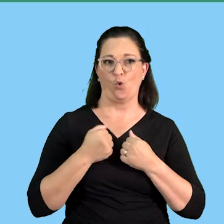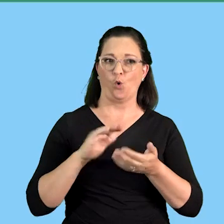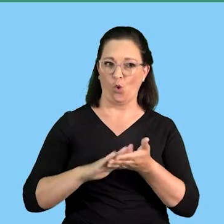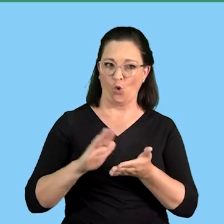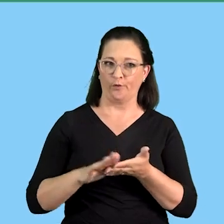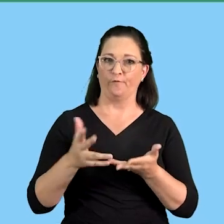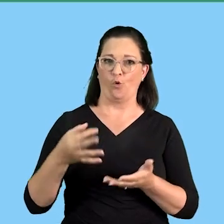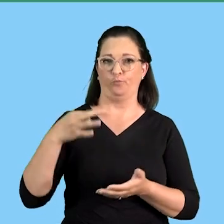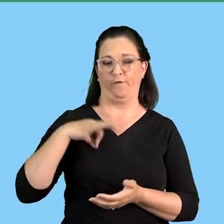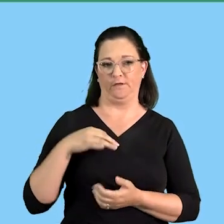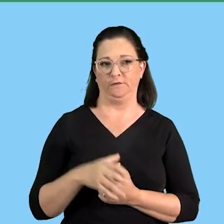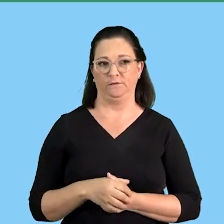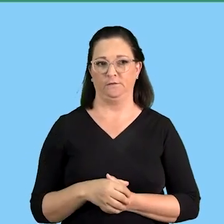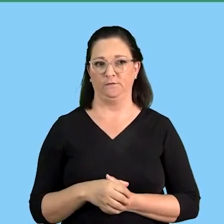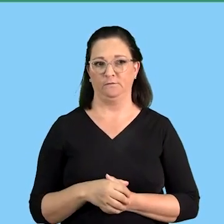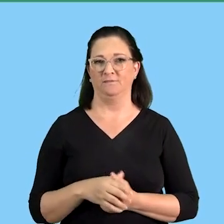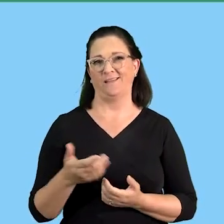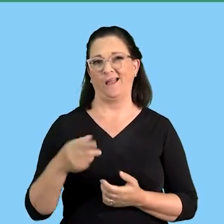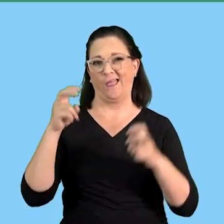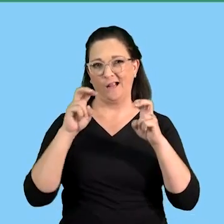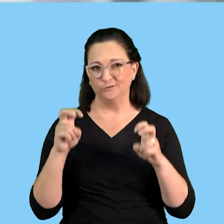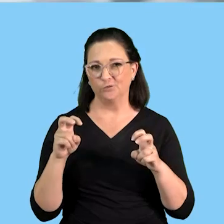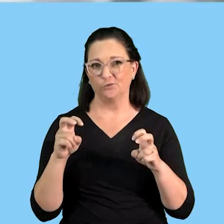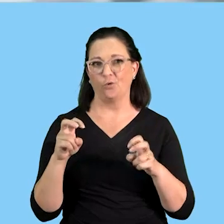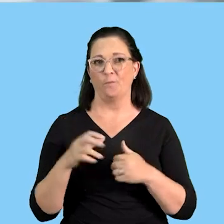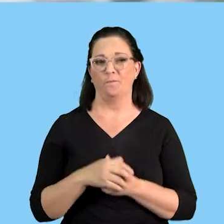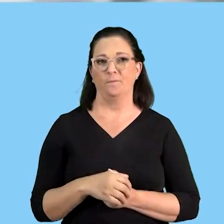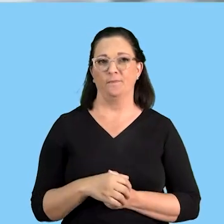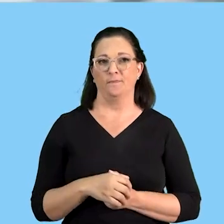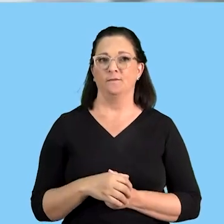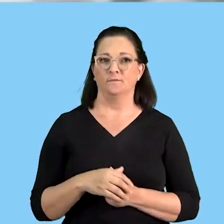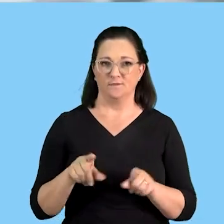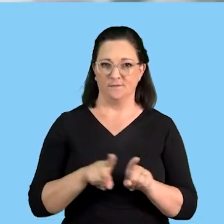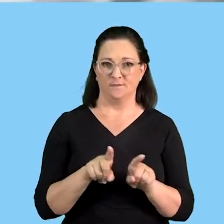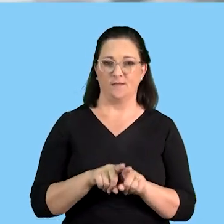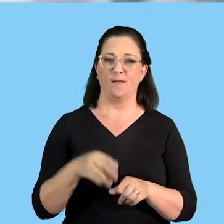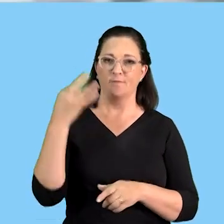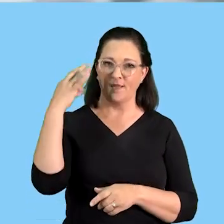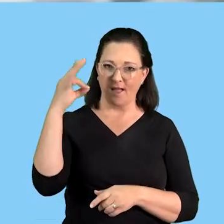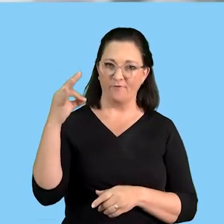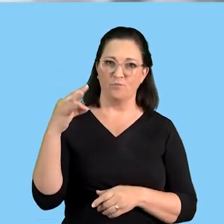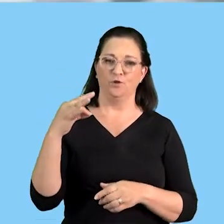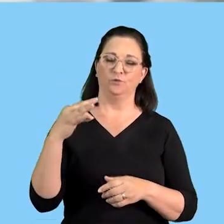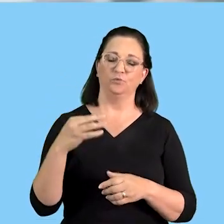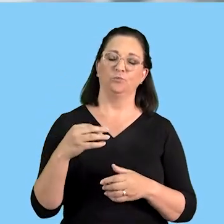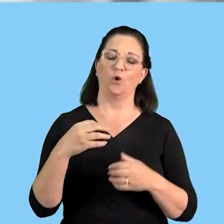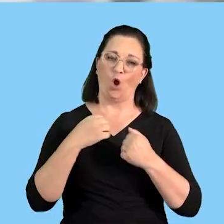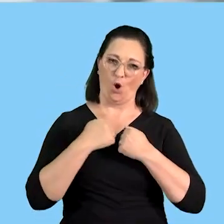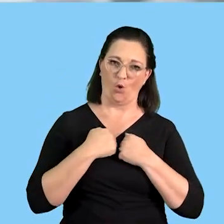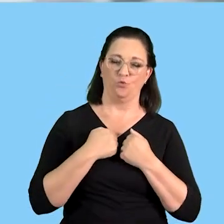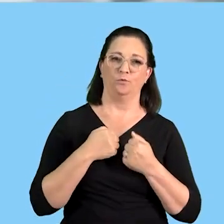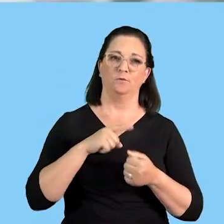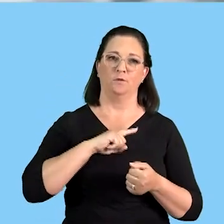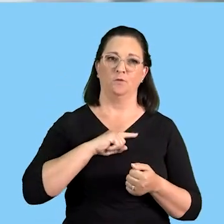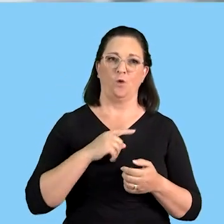for profit. This is your Eskom, for instance. Eskom is owned by the government and is operating to make